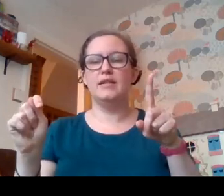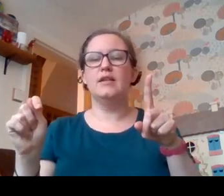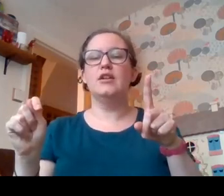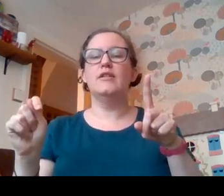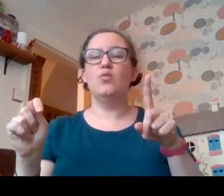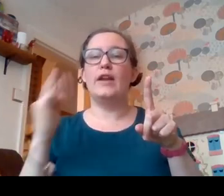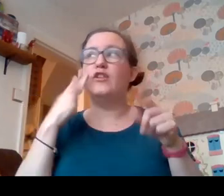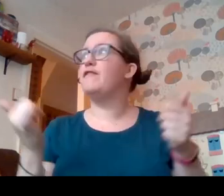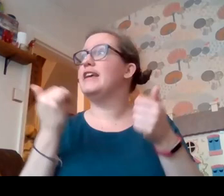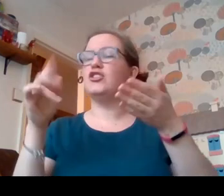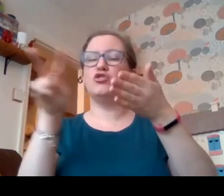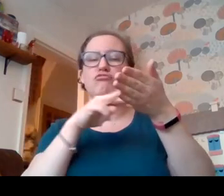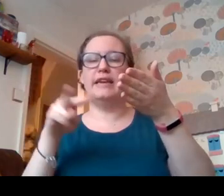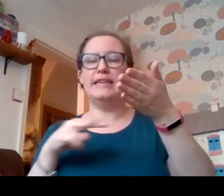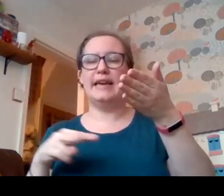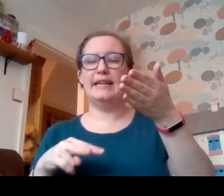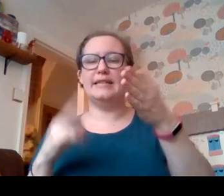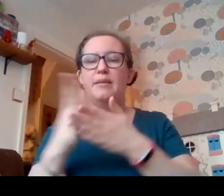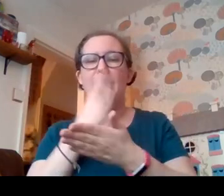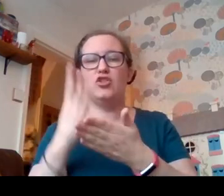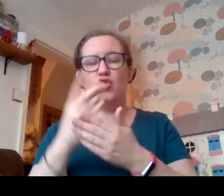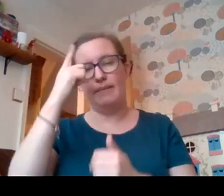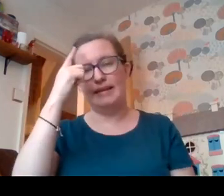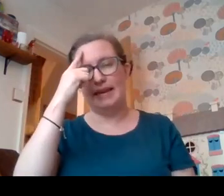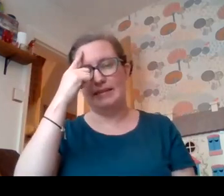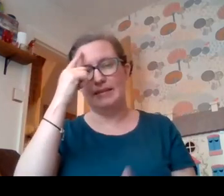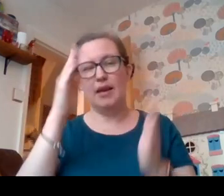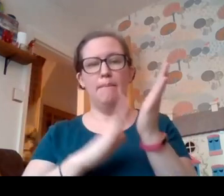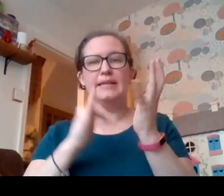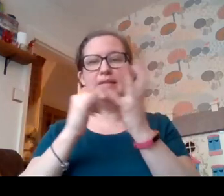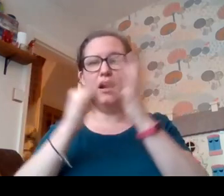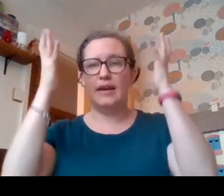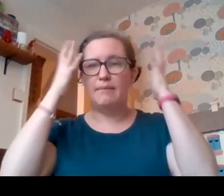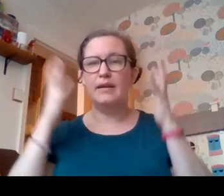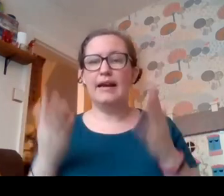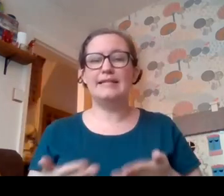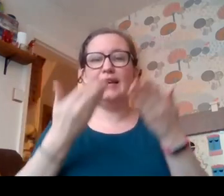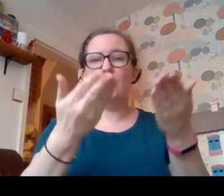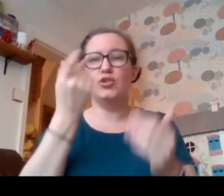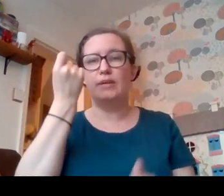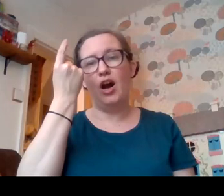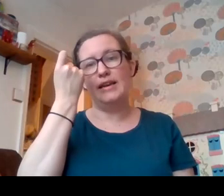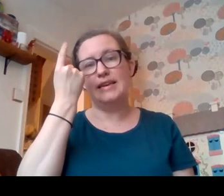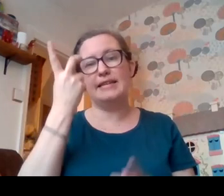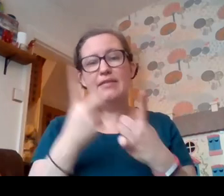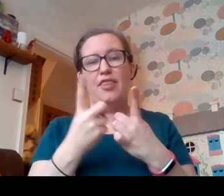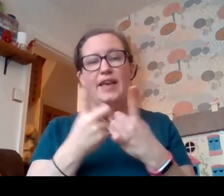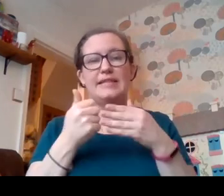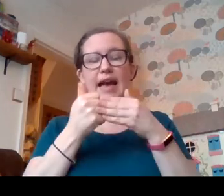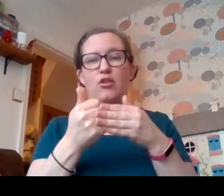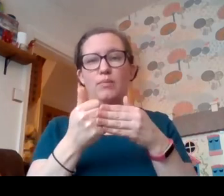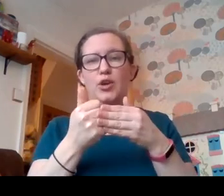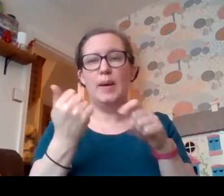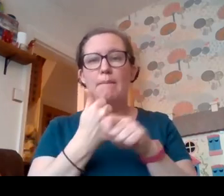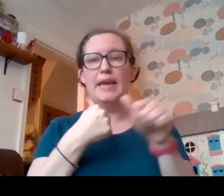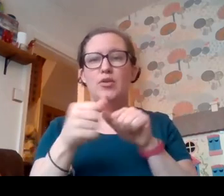sentences. When you've finished, read it to make sure it makes sense. Miss Syme has given you some ideas and things